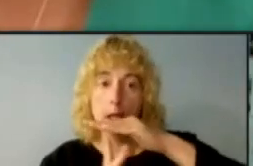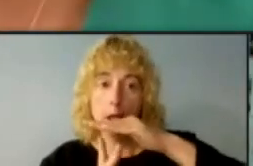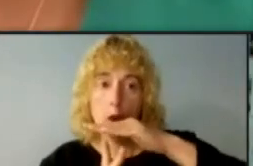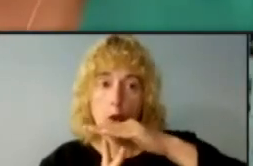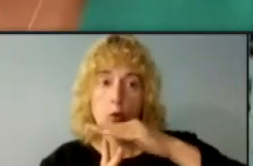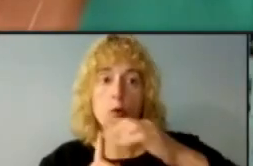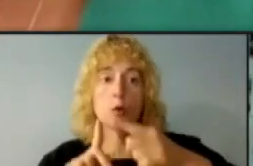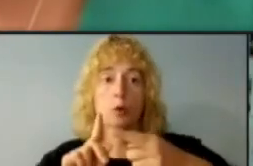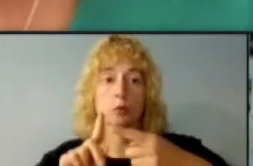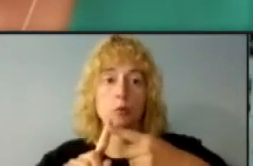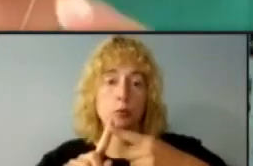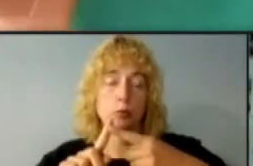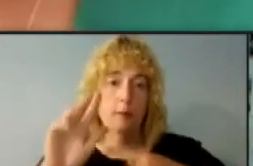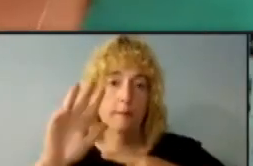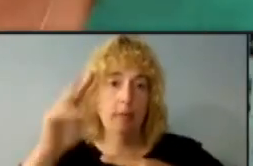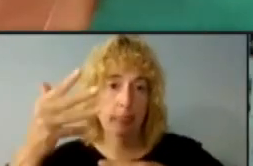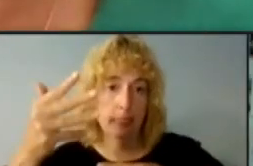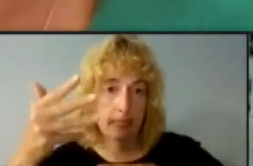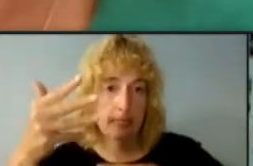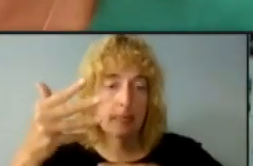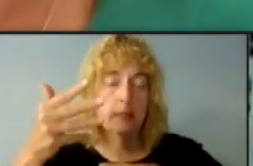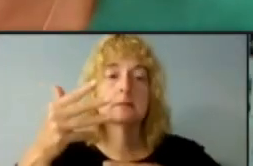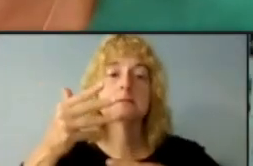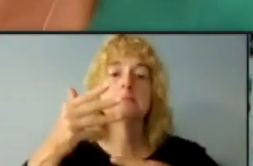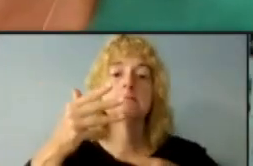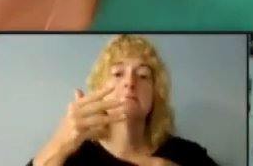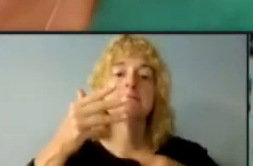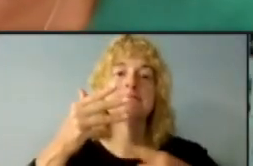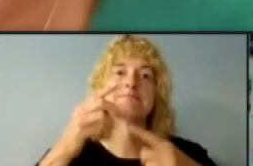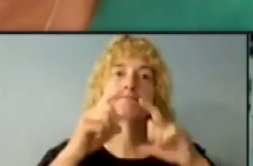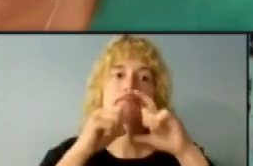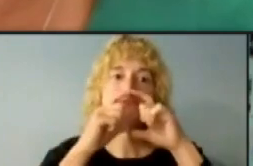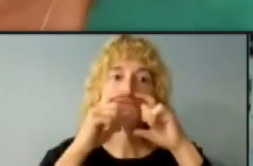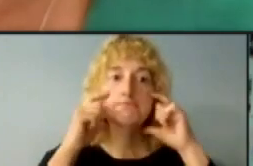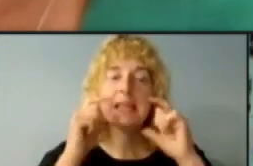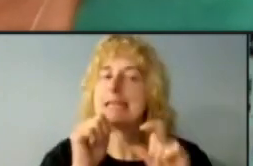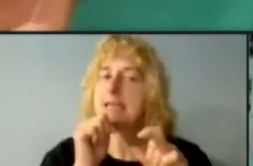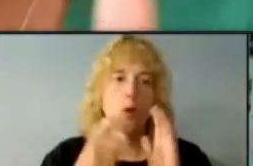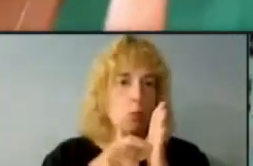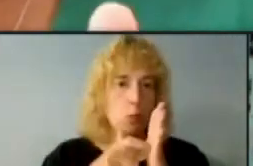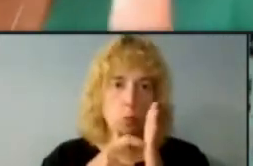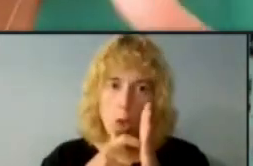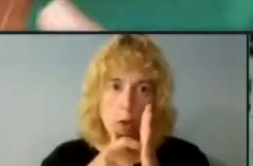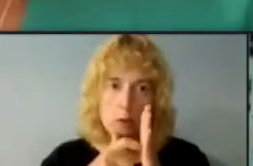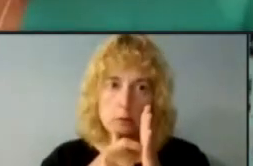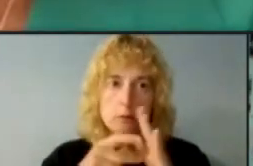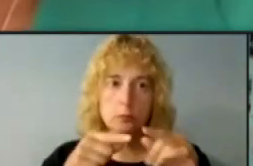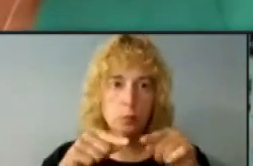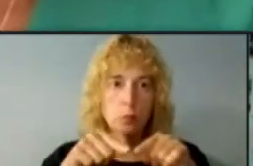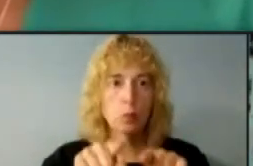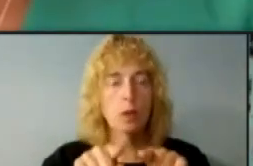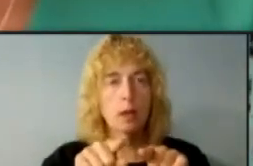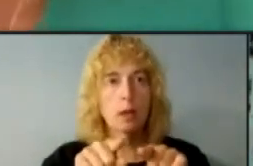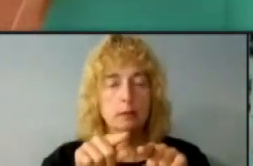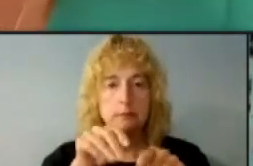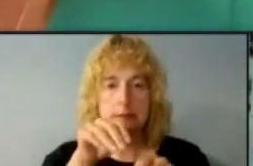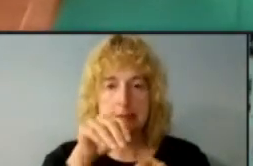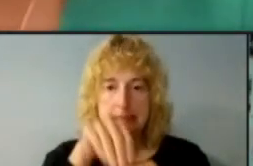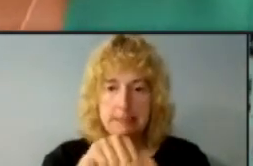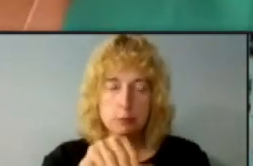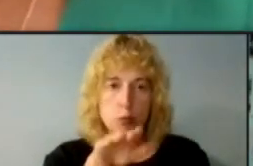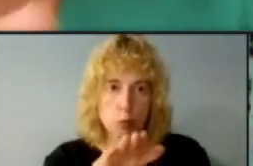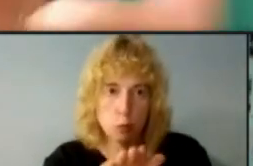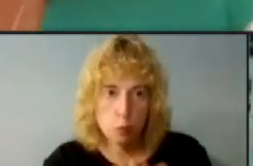kindergarten through K5, facial coverings are not required when you are in the school